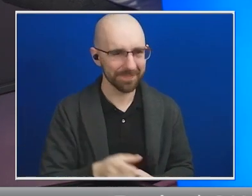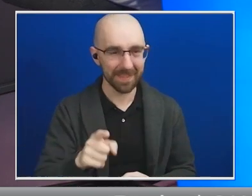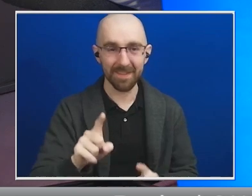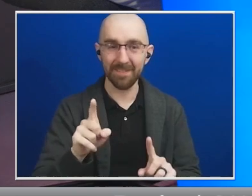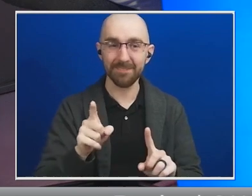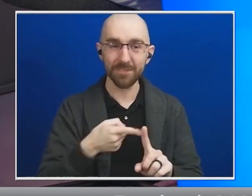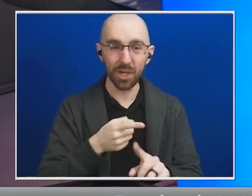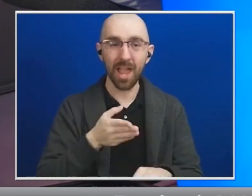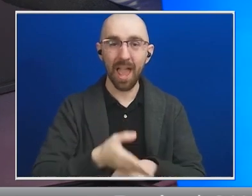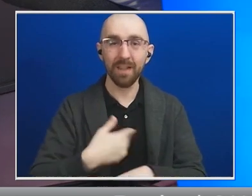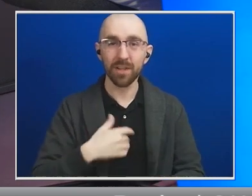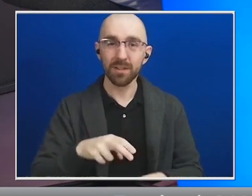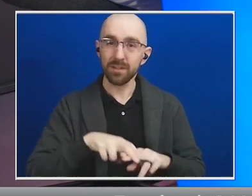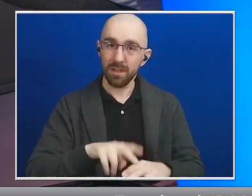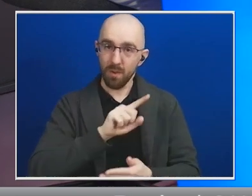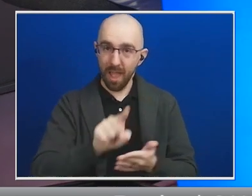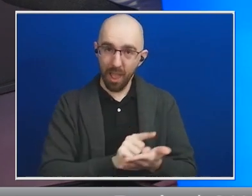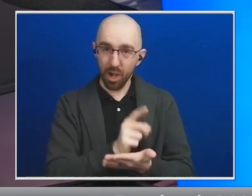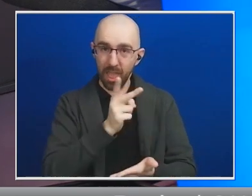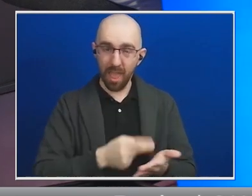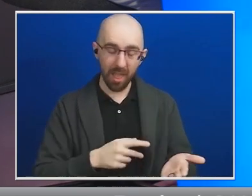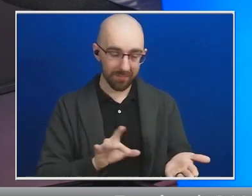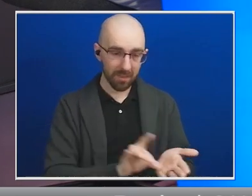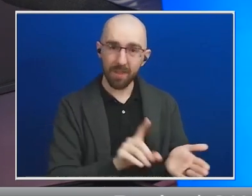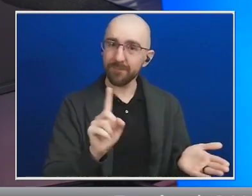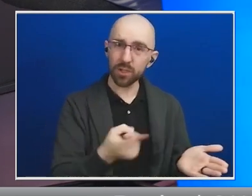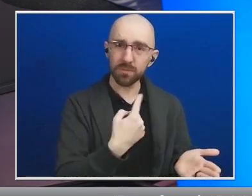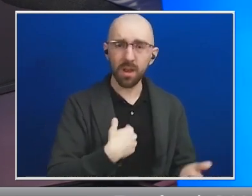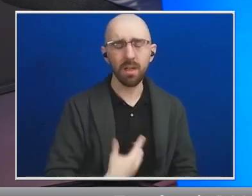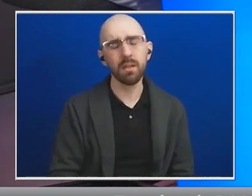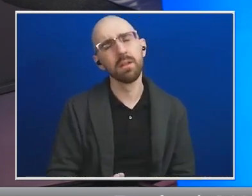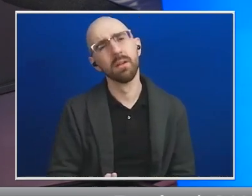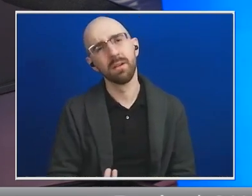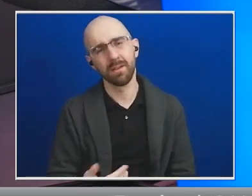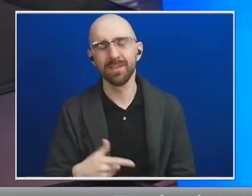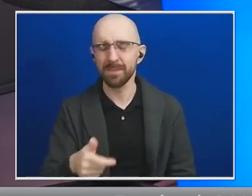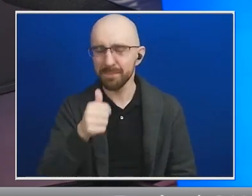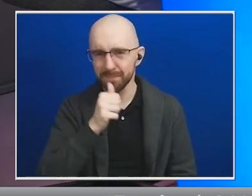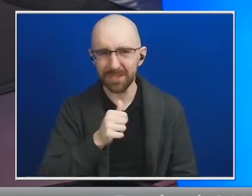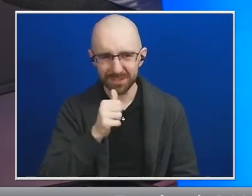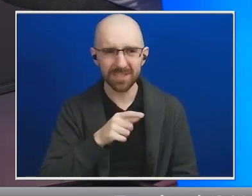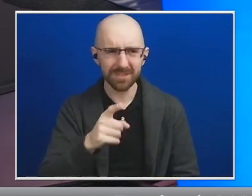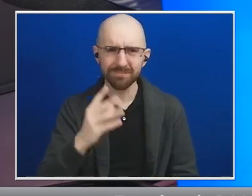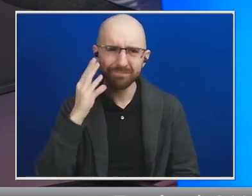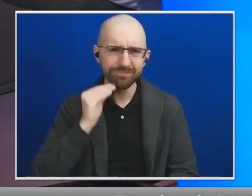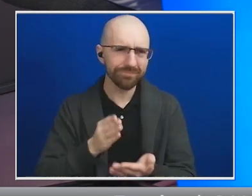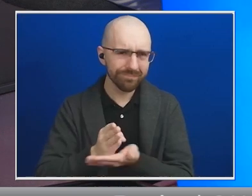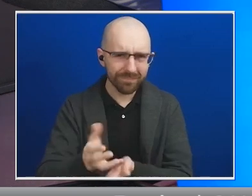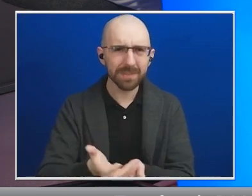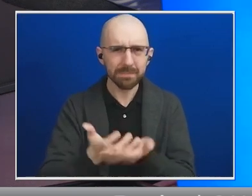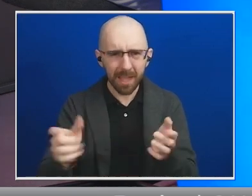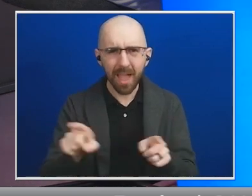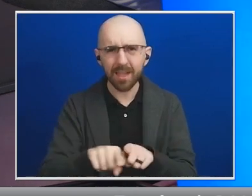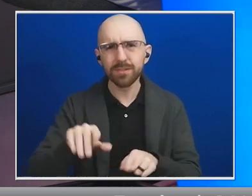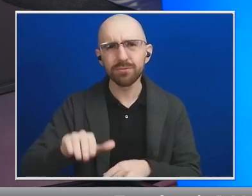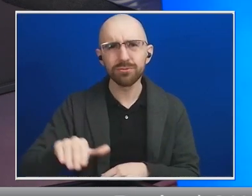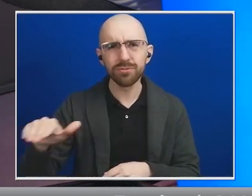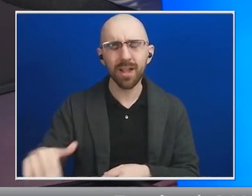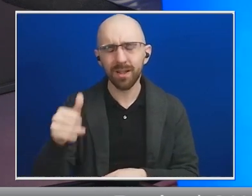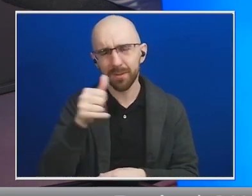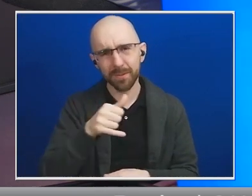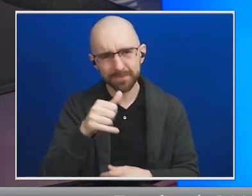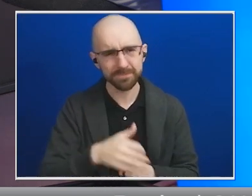and a half, that was an adventure. Very patient little boy. You have been through so much as a child. My